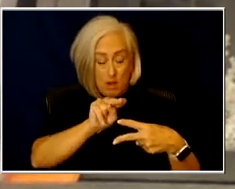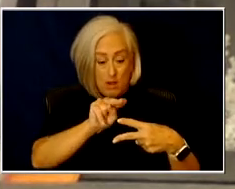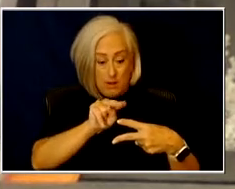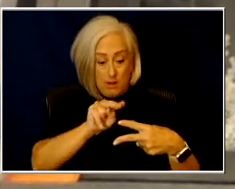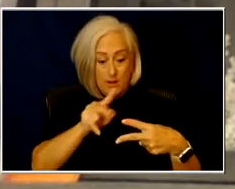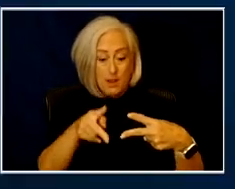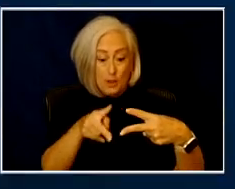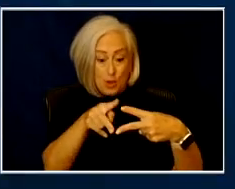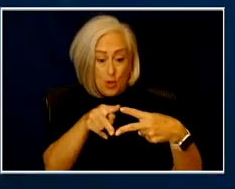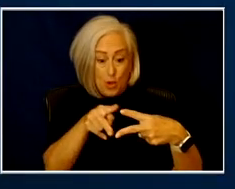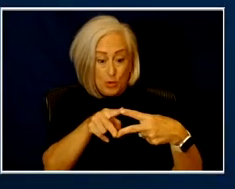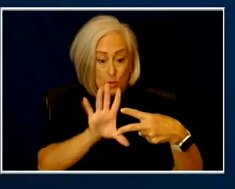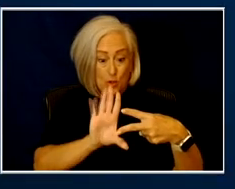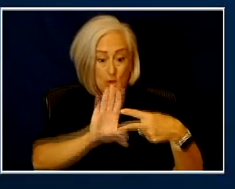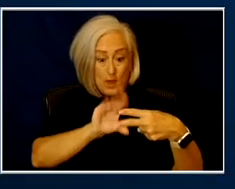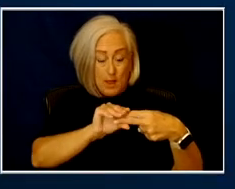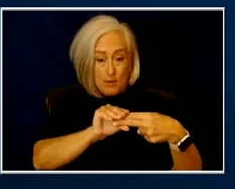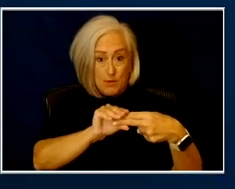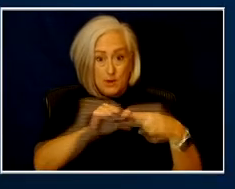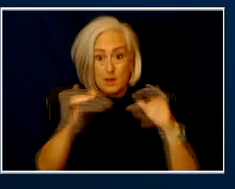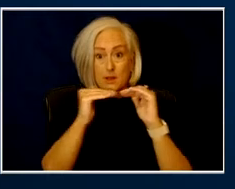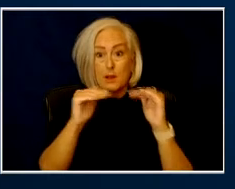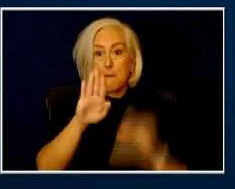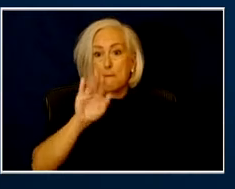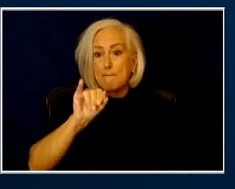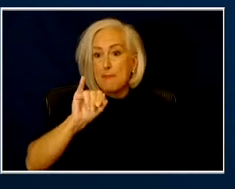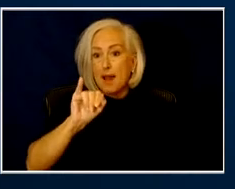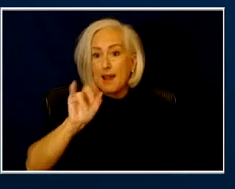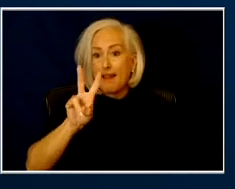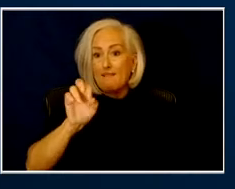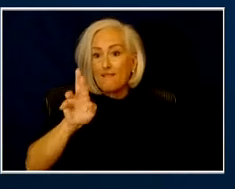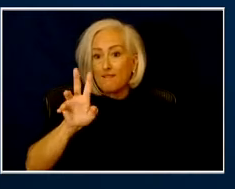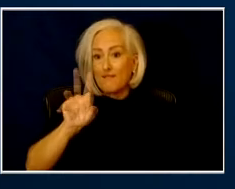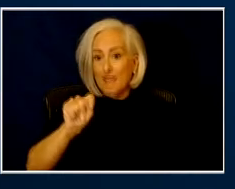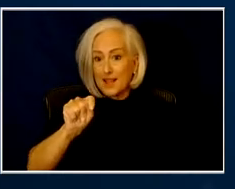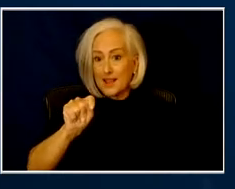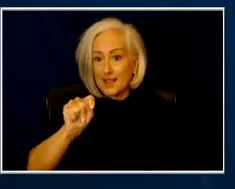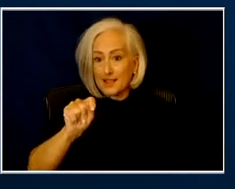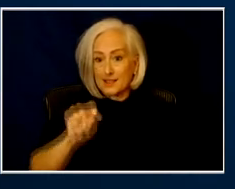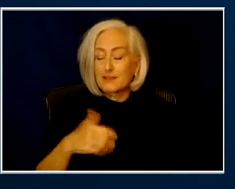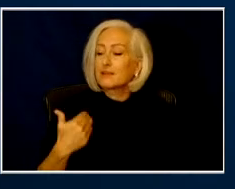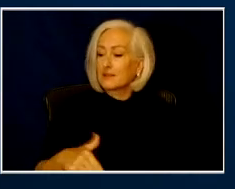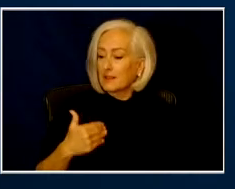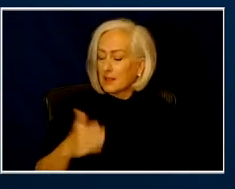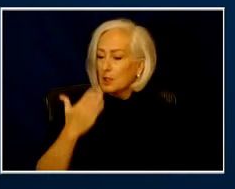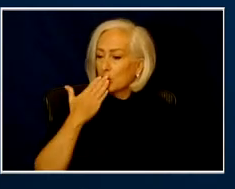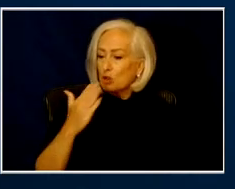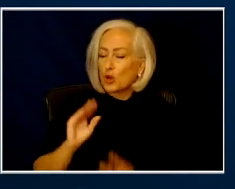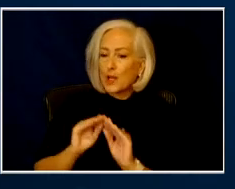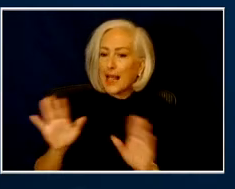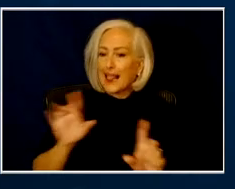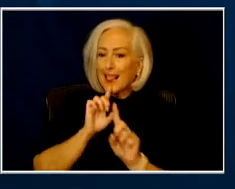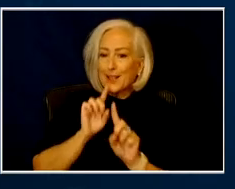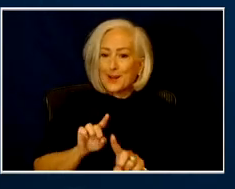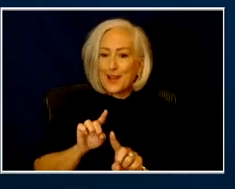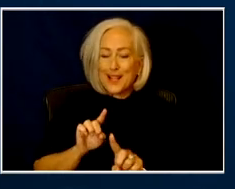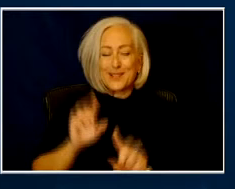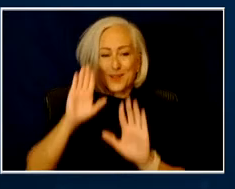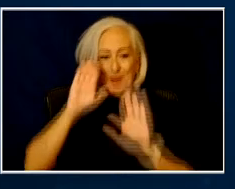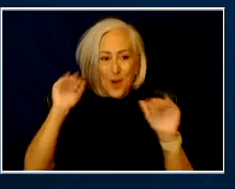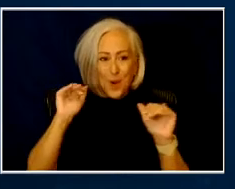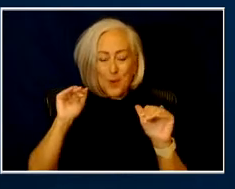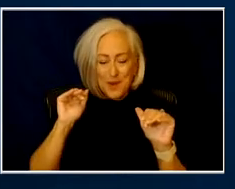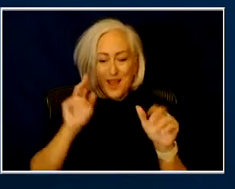valent exactly yeah that was a very good clear answer hopefully our viewers really enjoy that